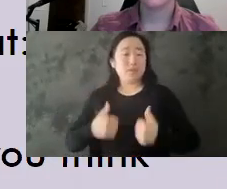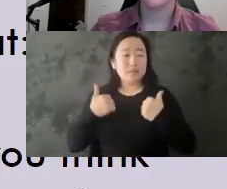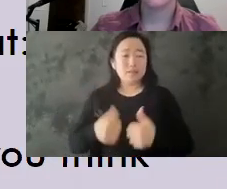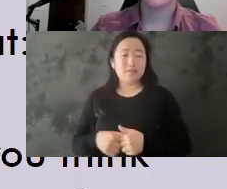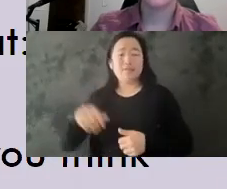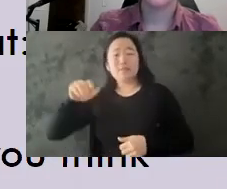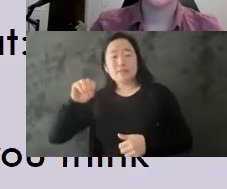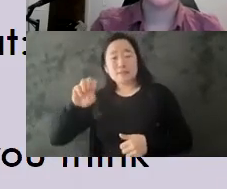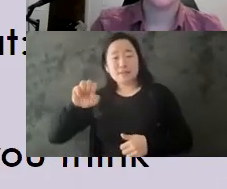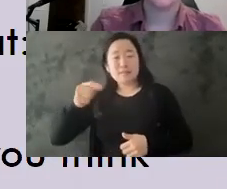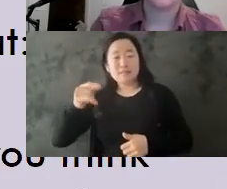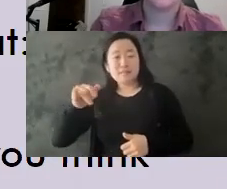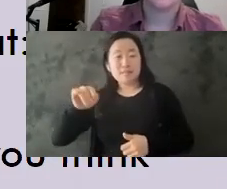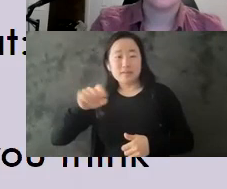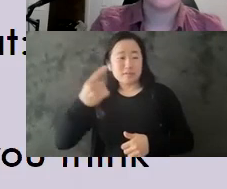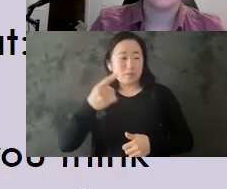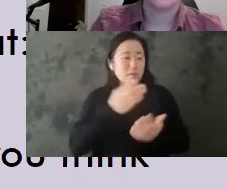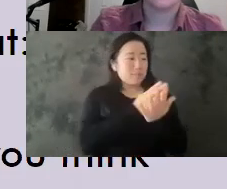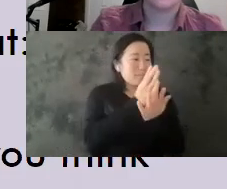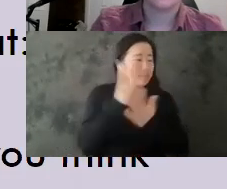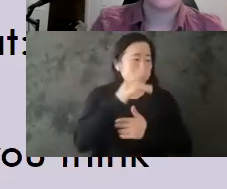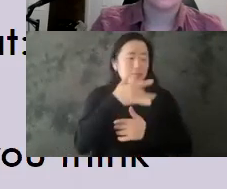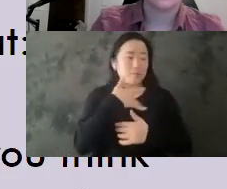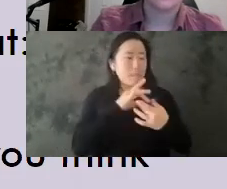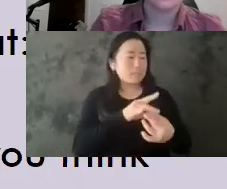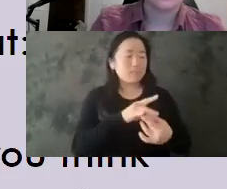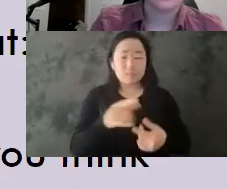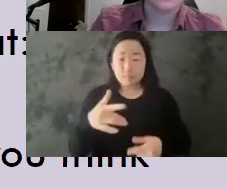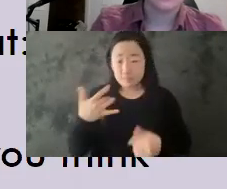that's standing out to you and speaking to you today?